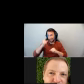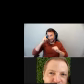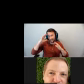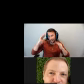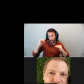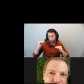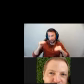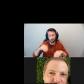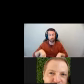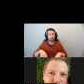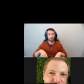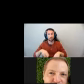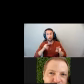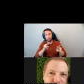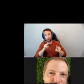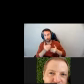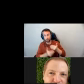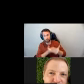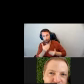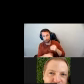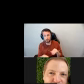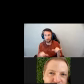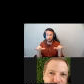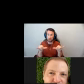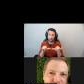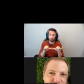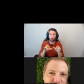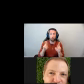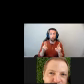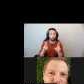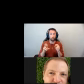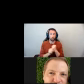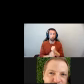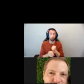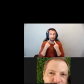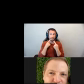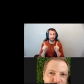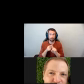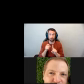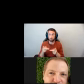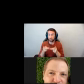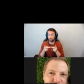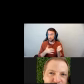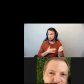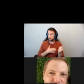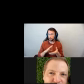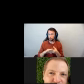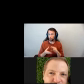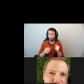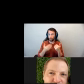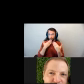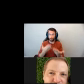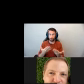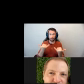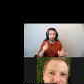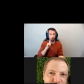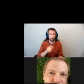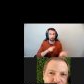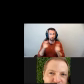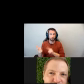monitoring progress and measuring and hopefully promoting a lot of success out of this position. So that's my story. Thank you. And I'm going to let